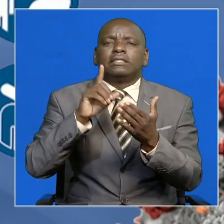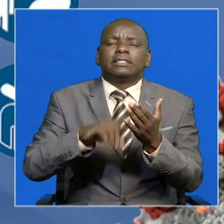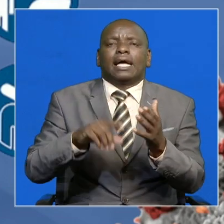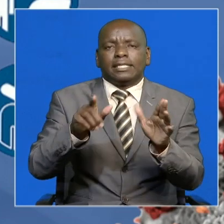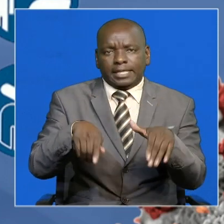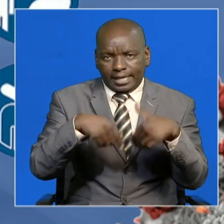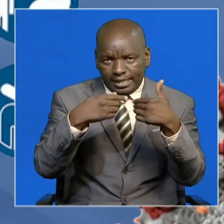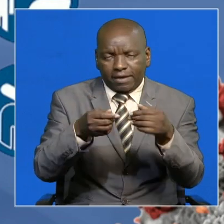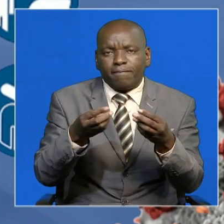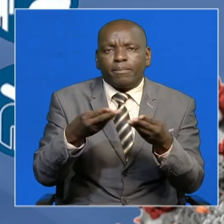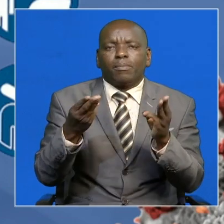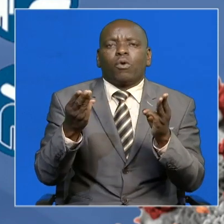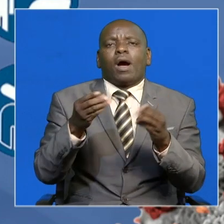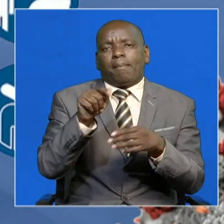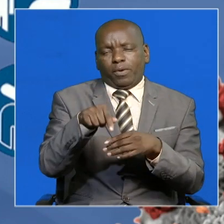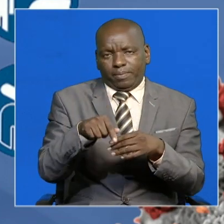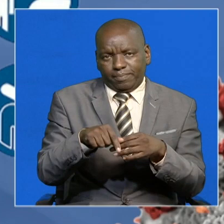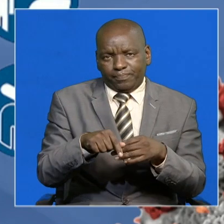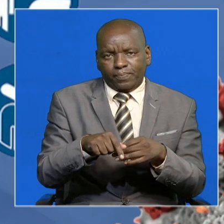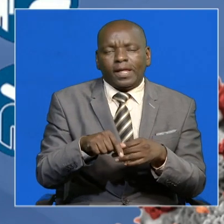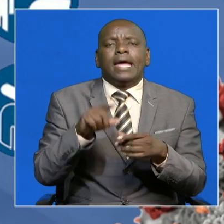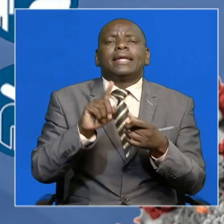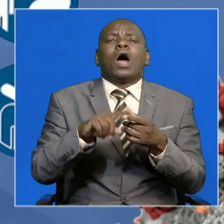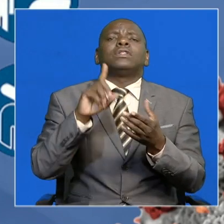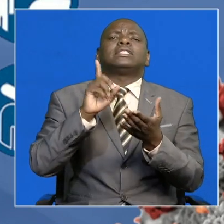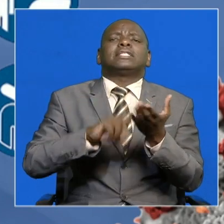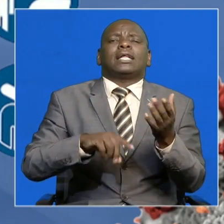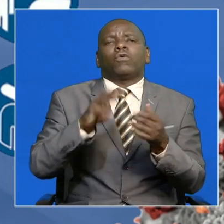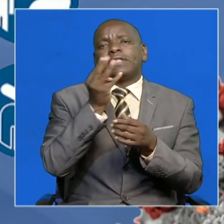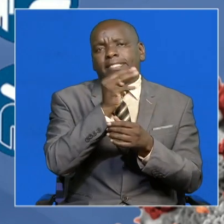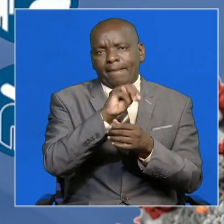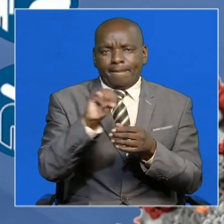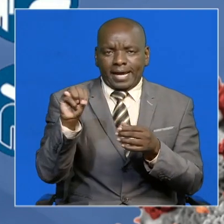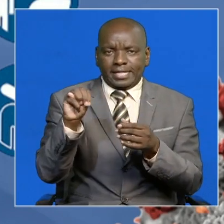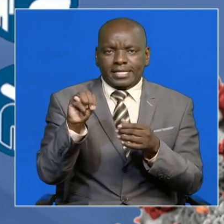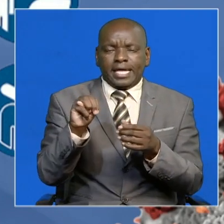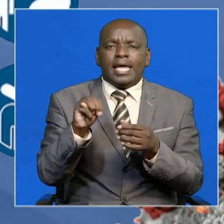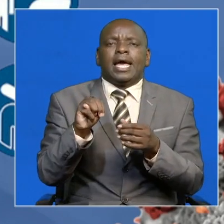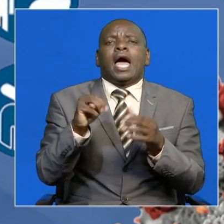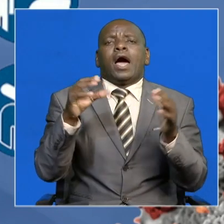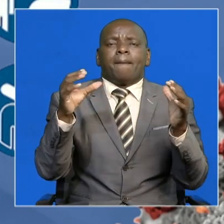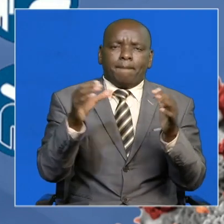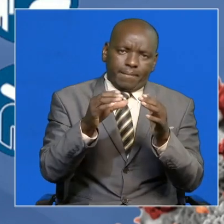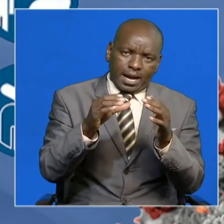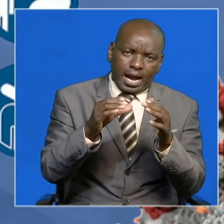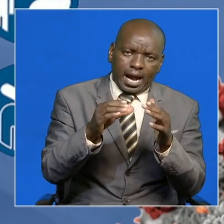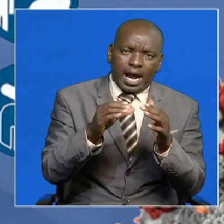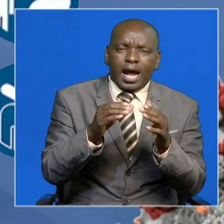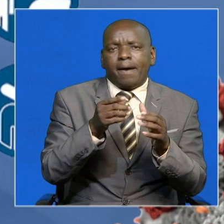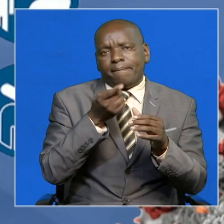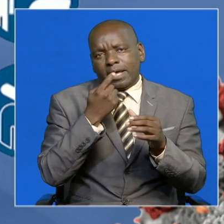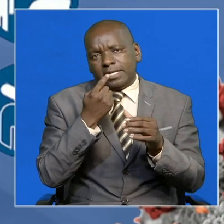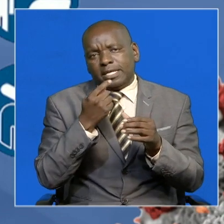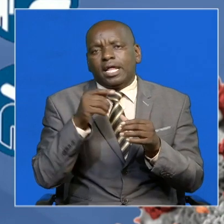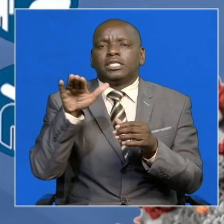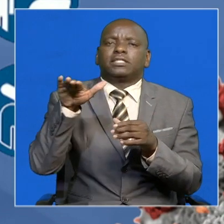can be used or prescribed. At the beginning of the month, the Medicines Control Authority of Zimbabwe, in